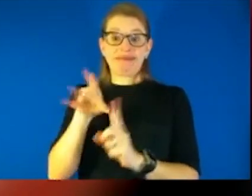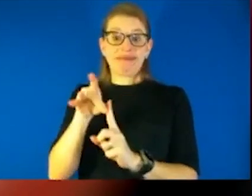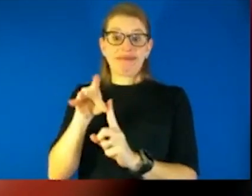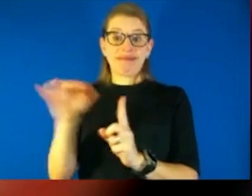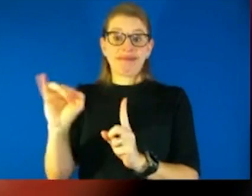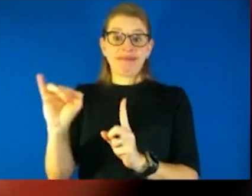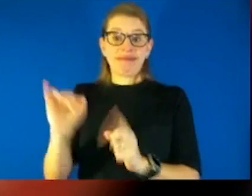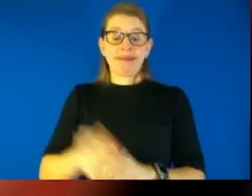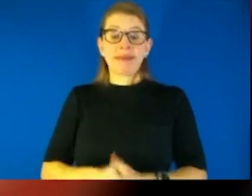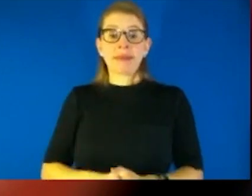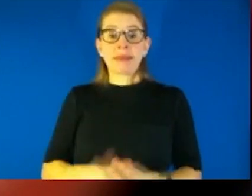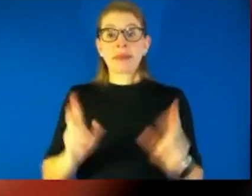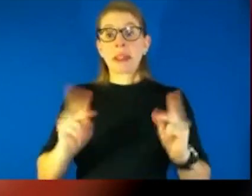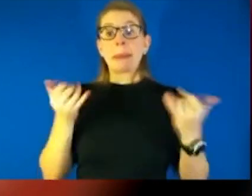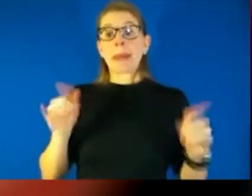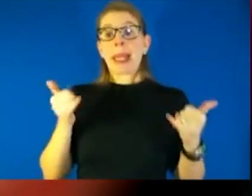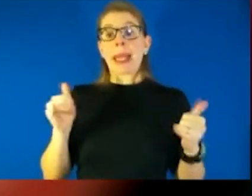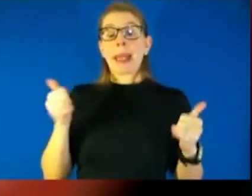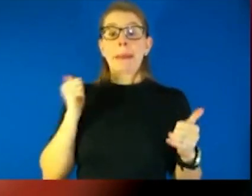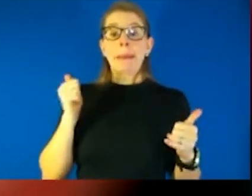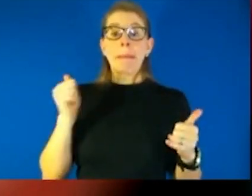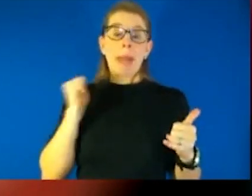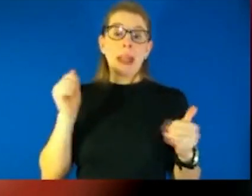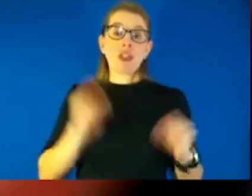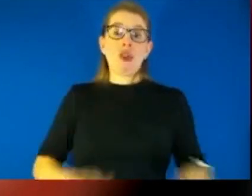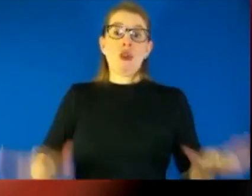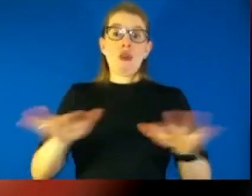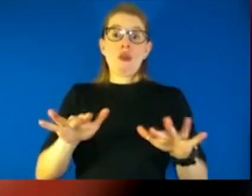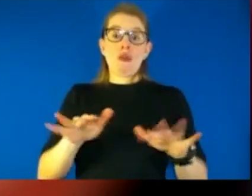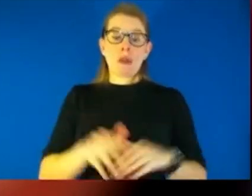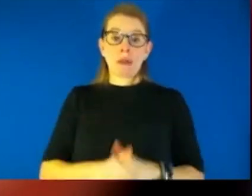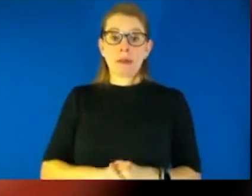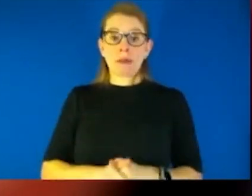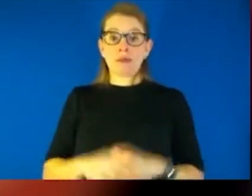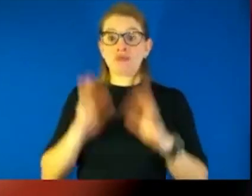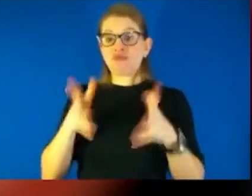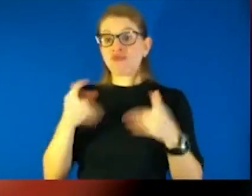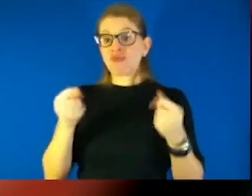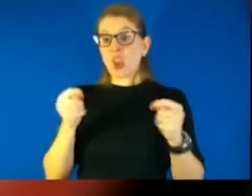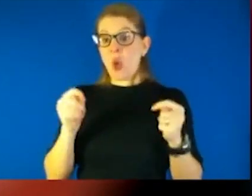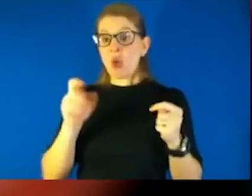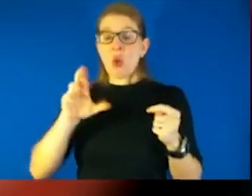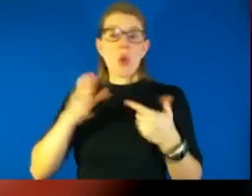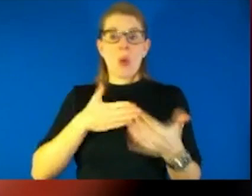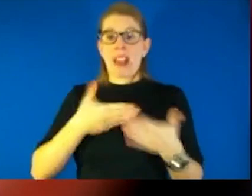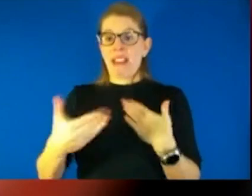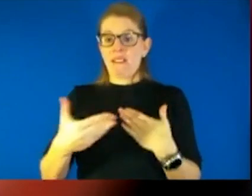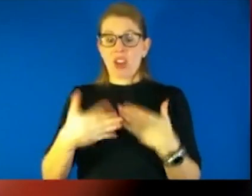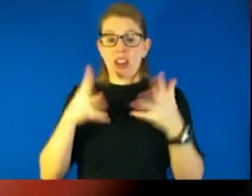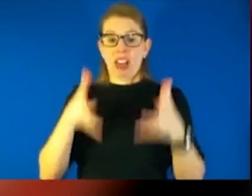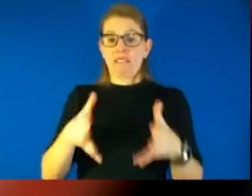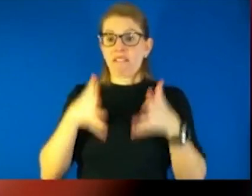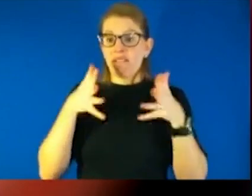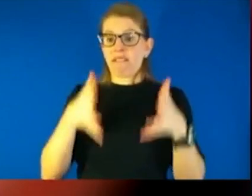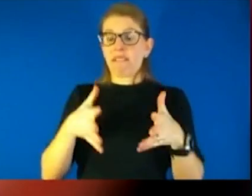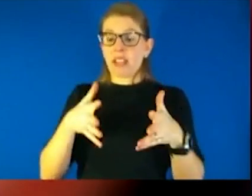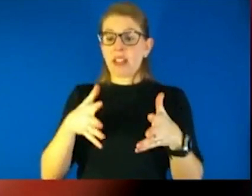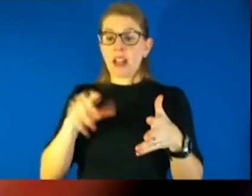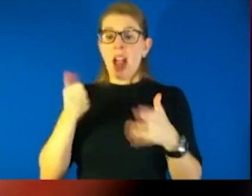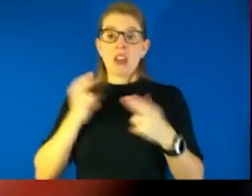People play in the backyard, kids play in the backyard, and they leave their toys or whatever in there, or other